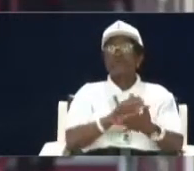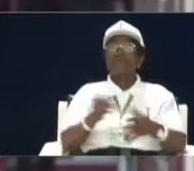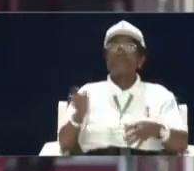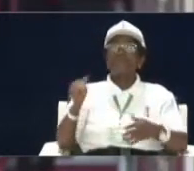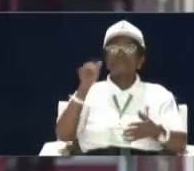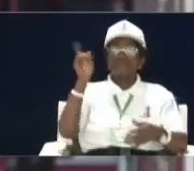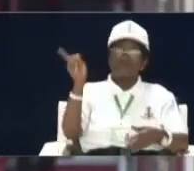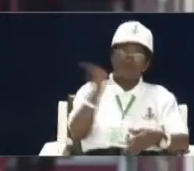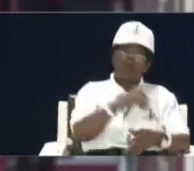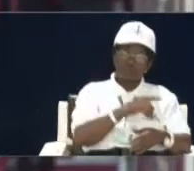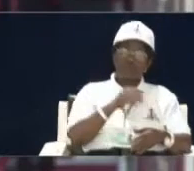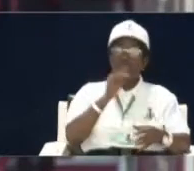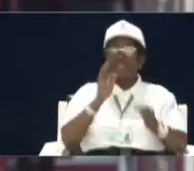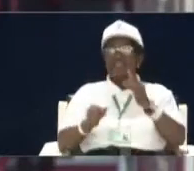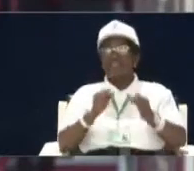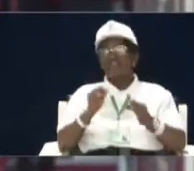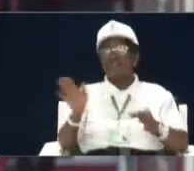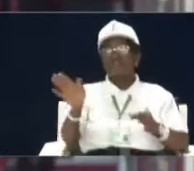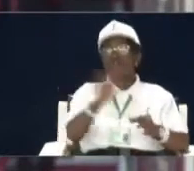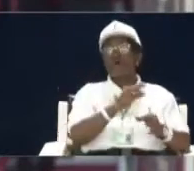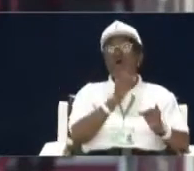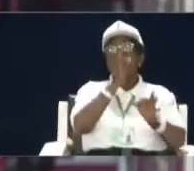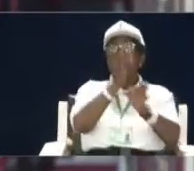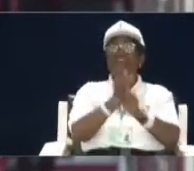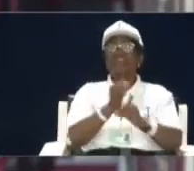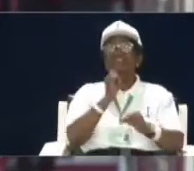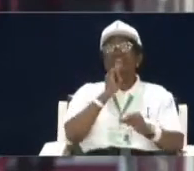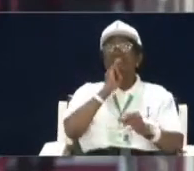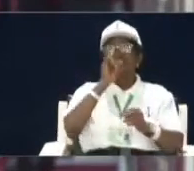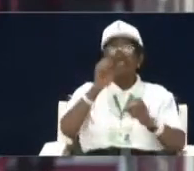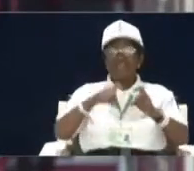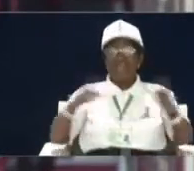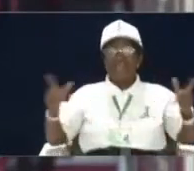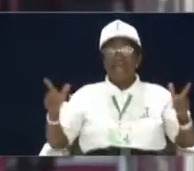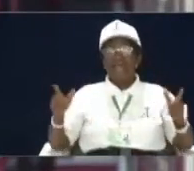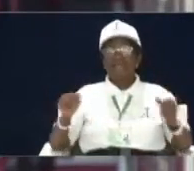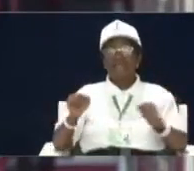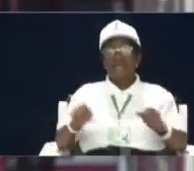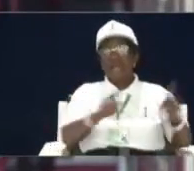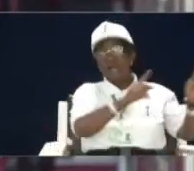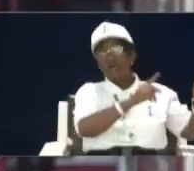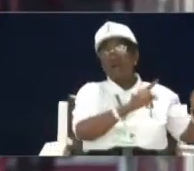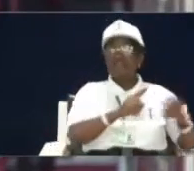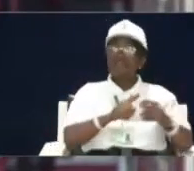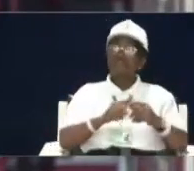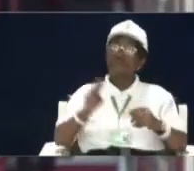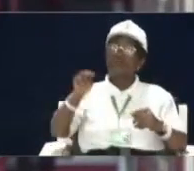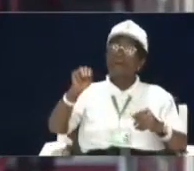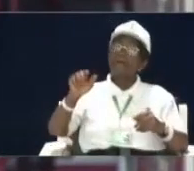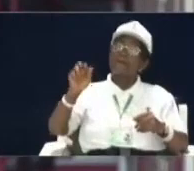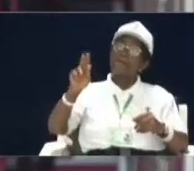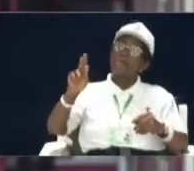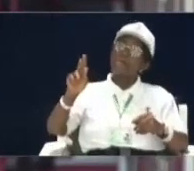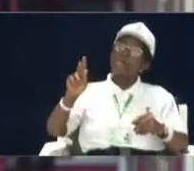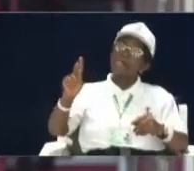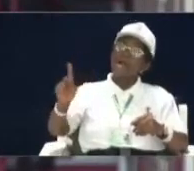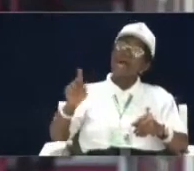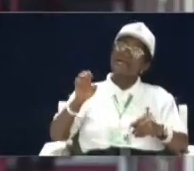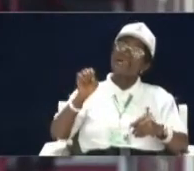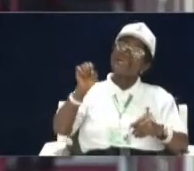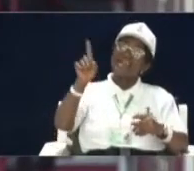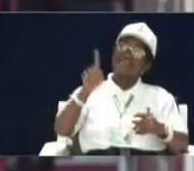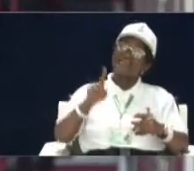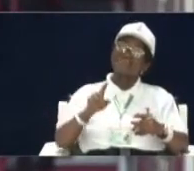If your faith is enlarged, according to Mark chapter 11, Mark 11, 23